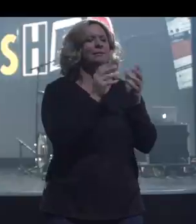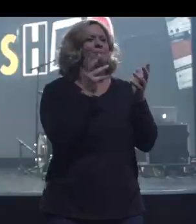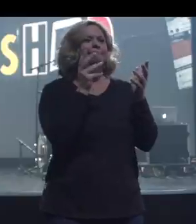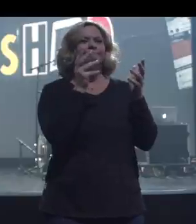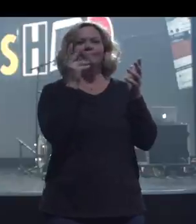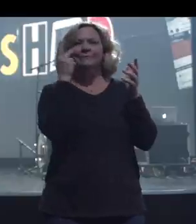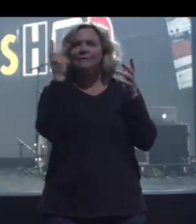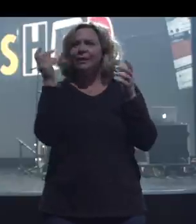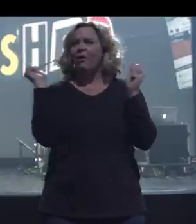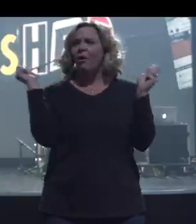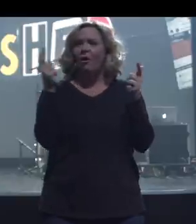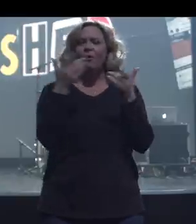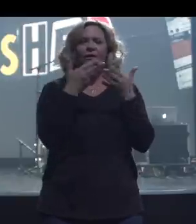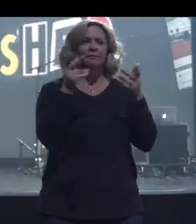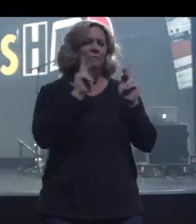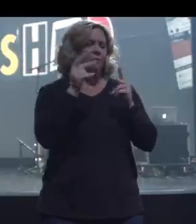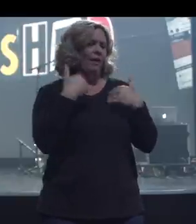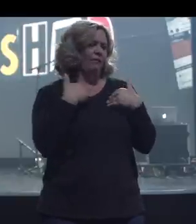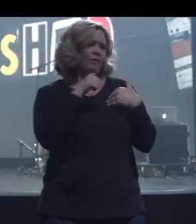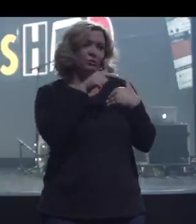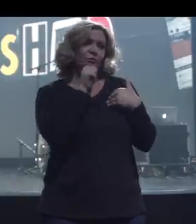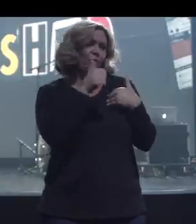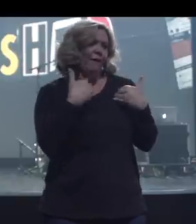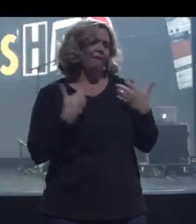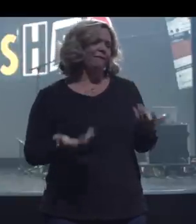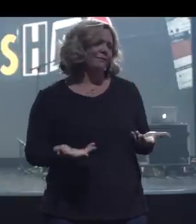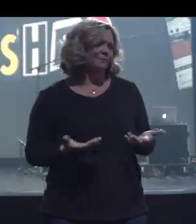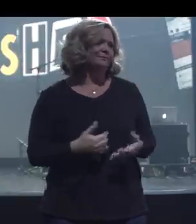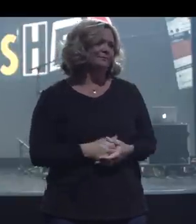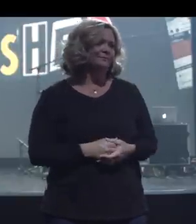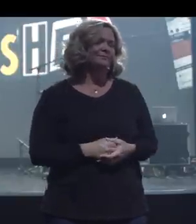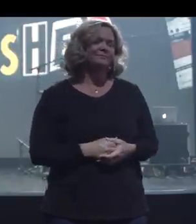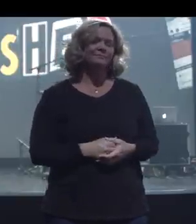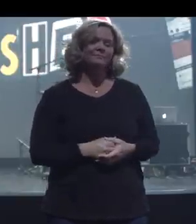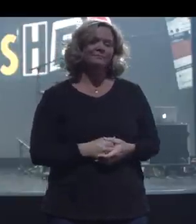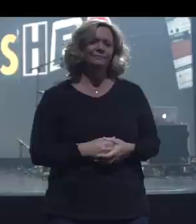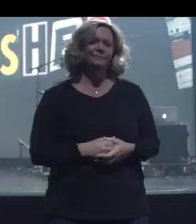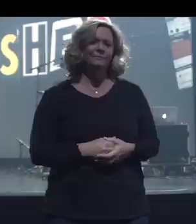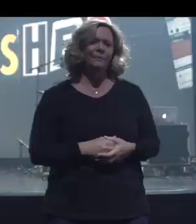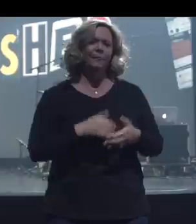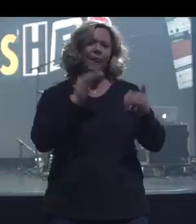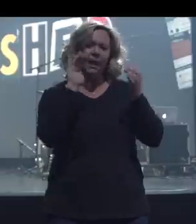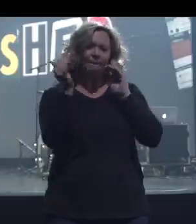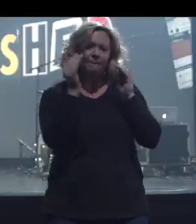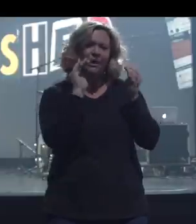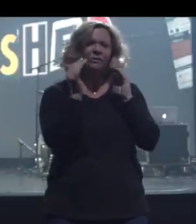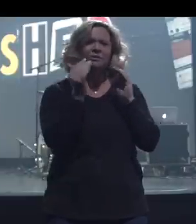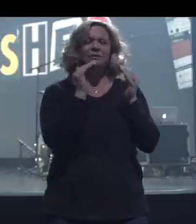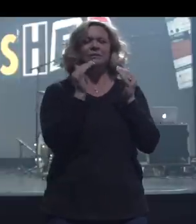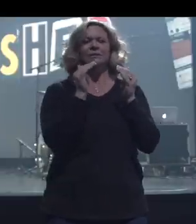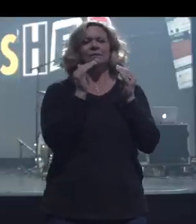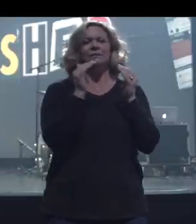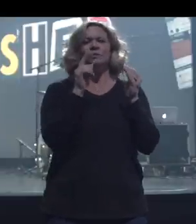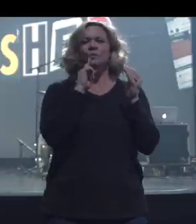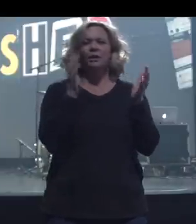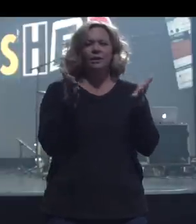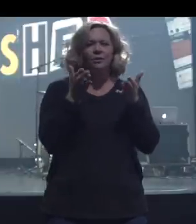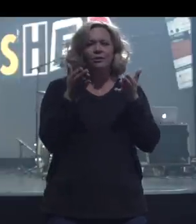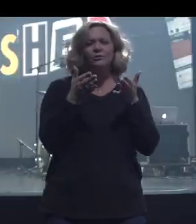everyone around you has that you don't have. So what is it? Comparison fuels